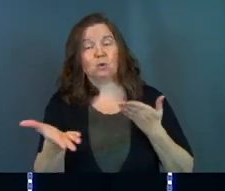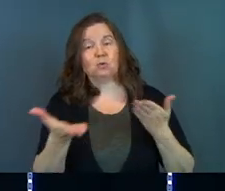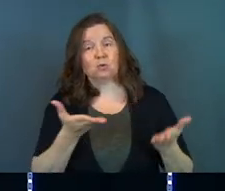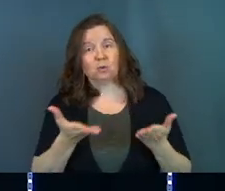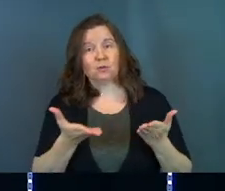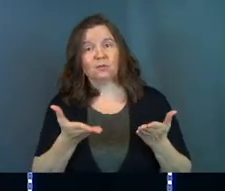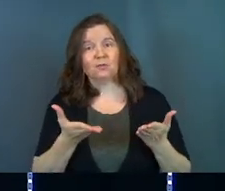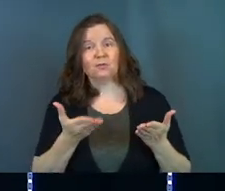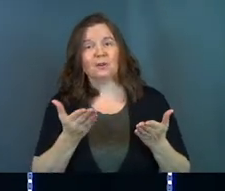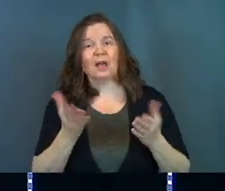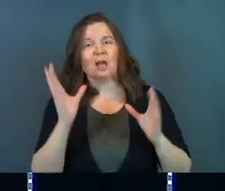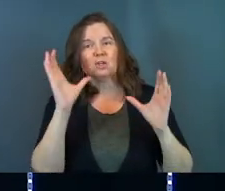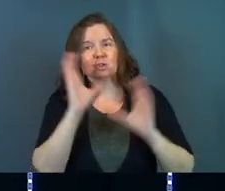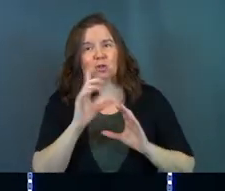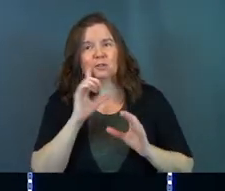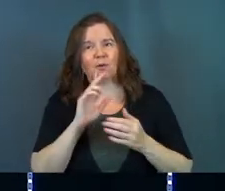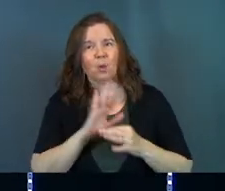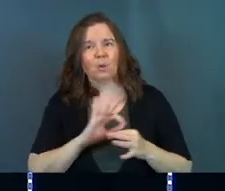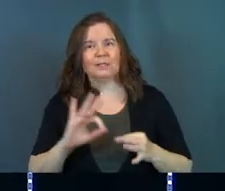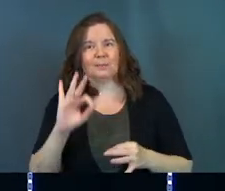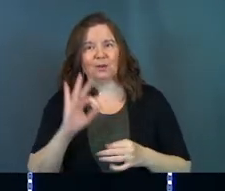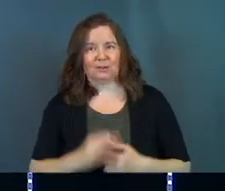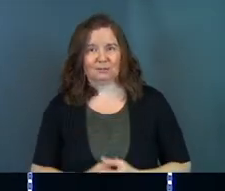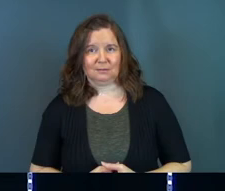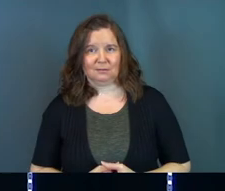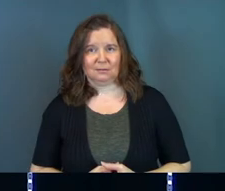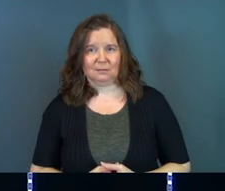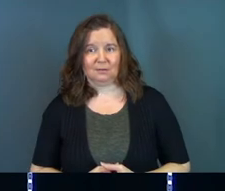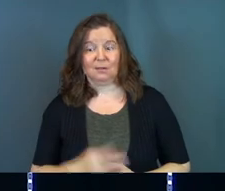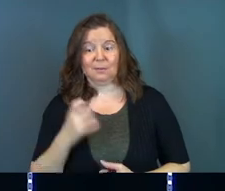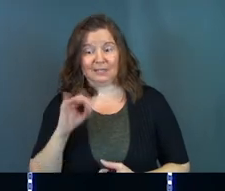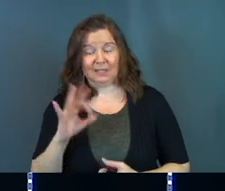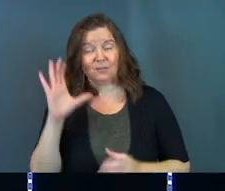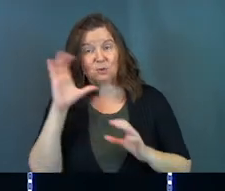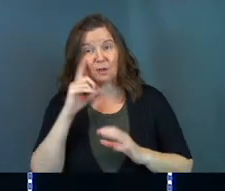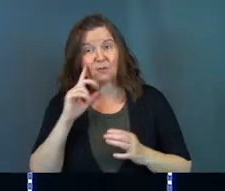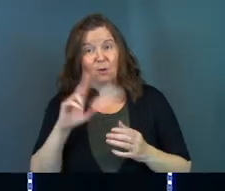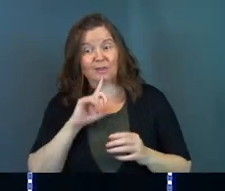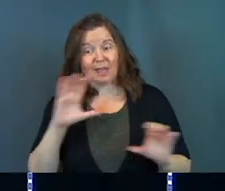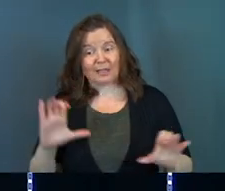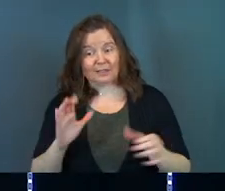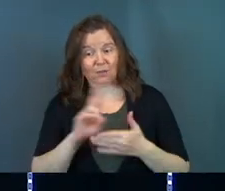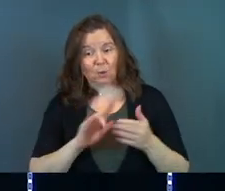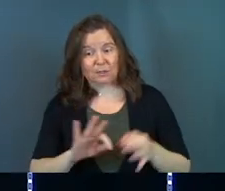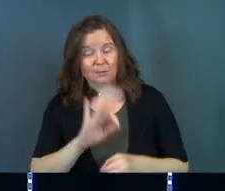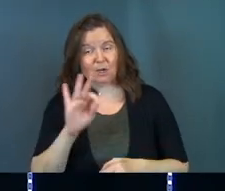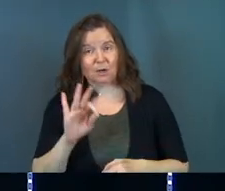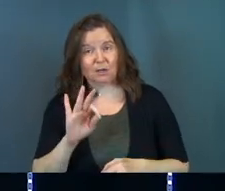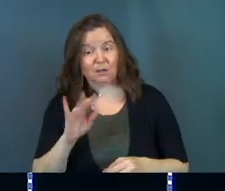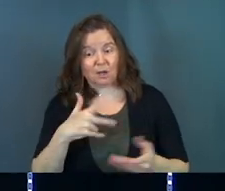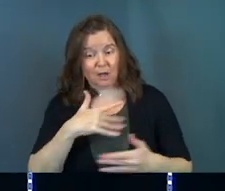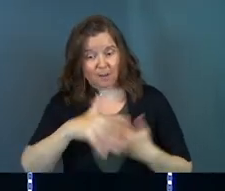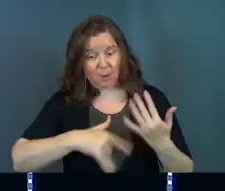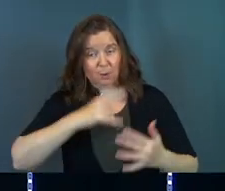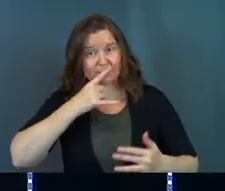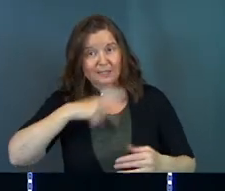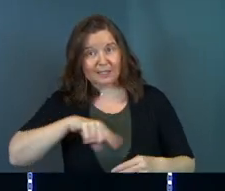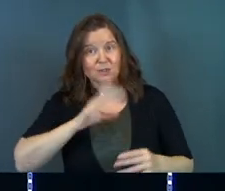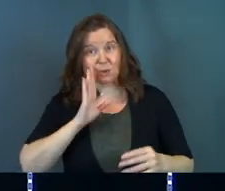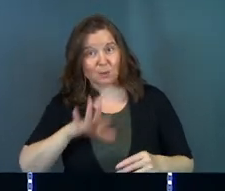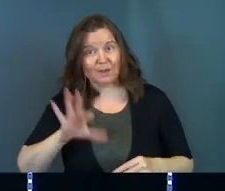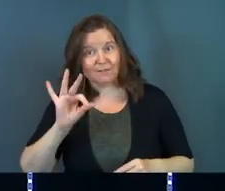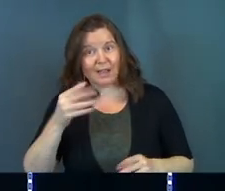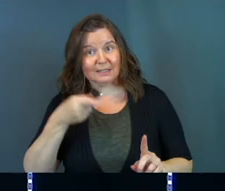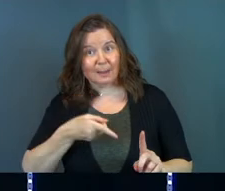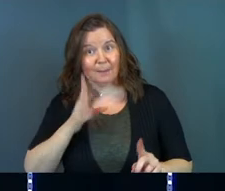serve and search for the Holy Spirit. Because if you search for the activity of the Holy Spirit amongst those kids, you